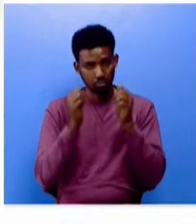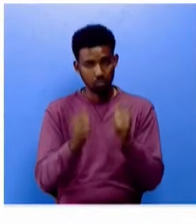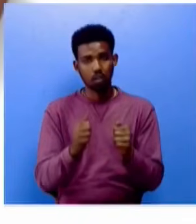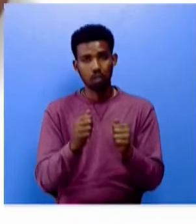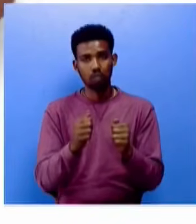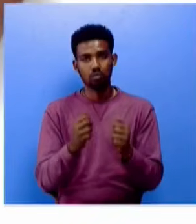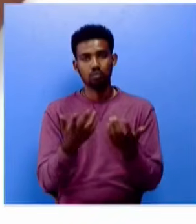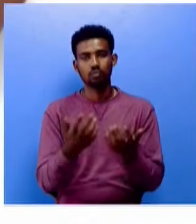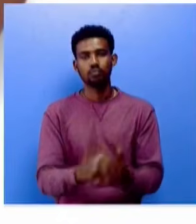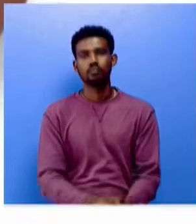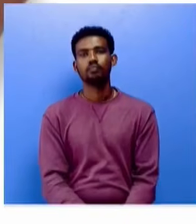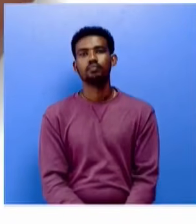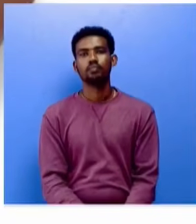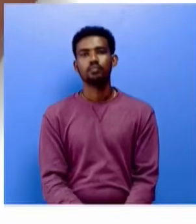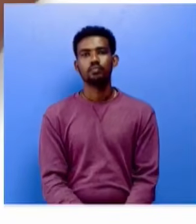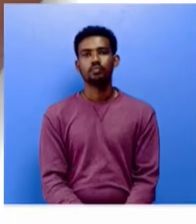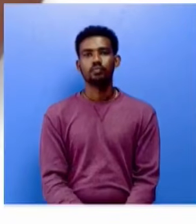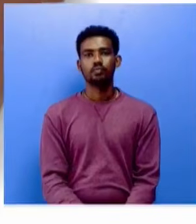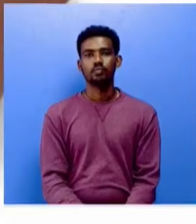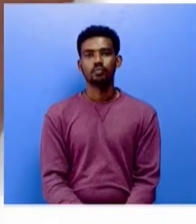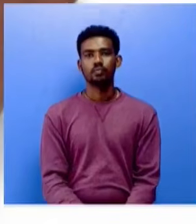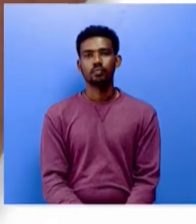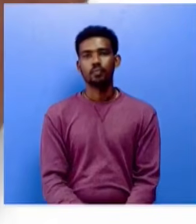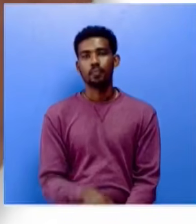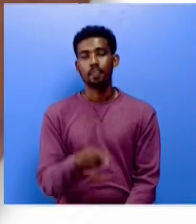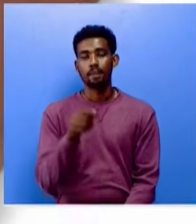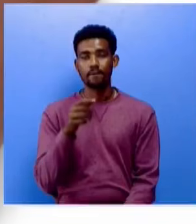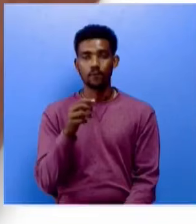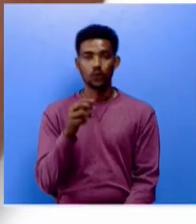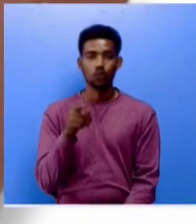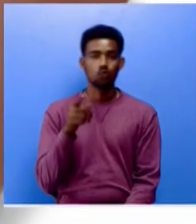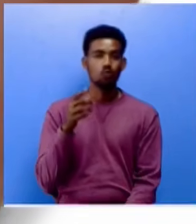So, you had